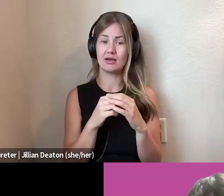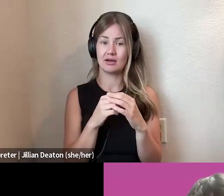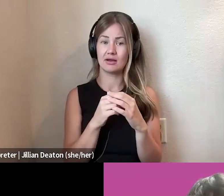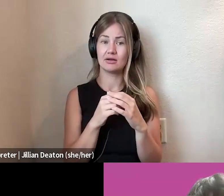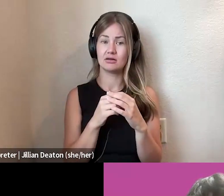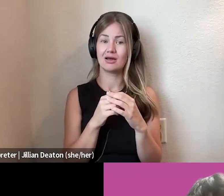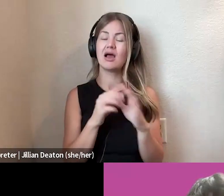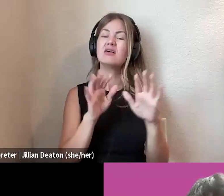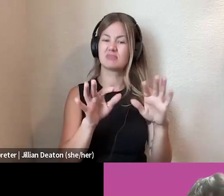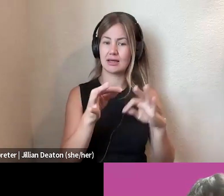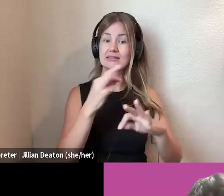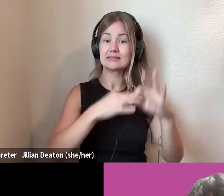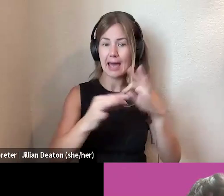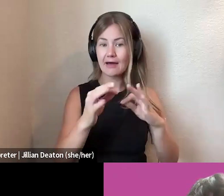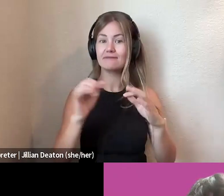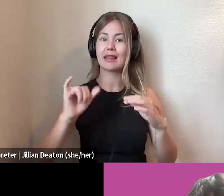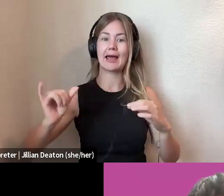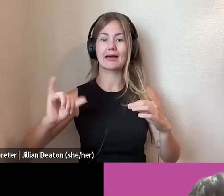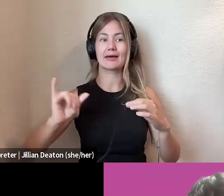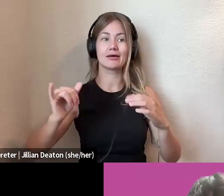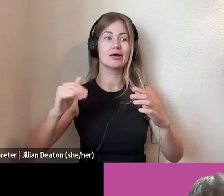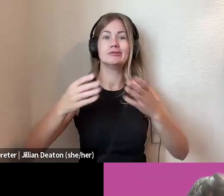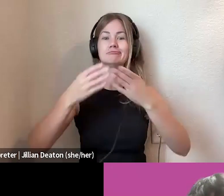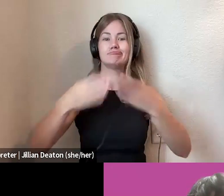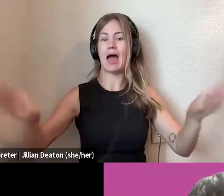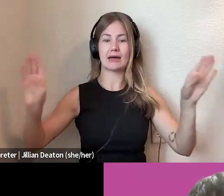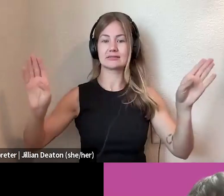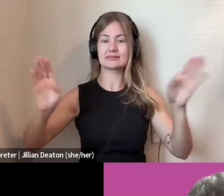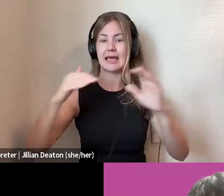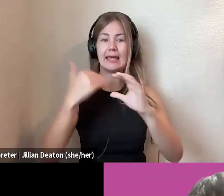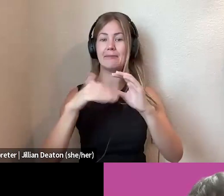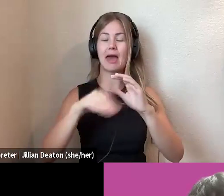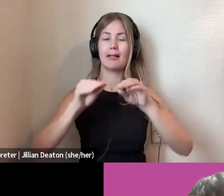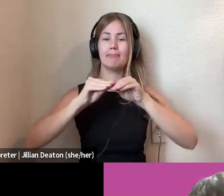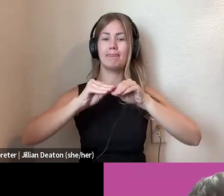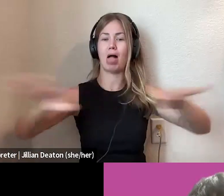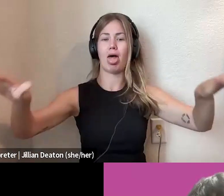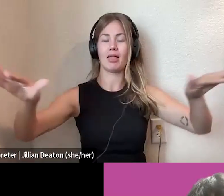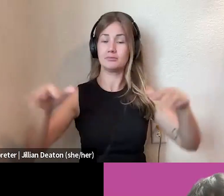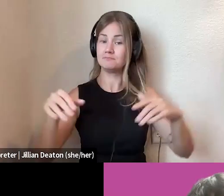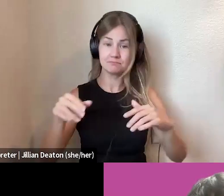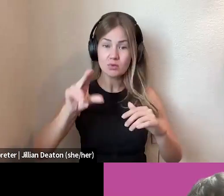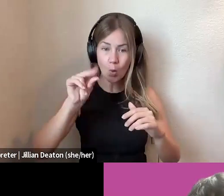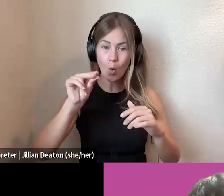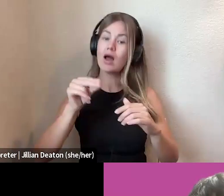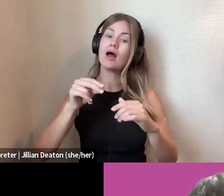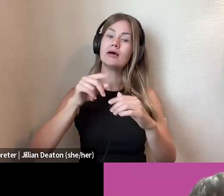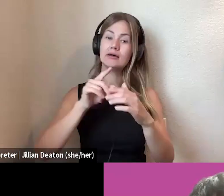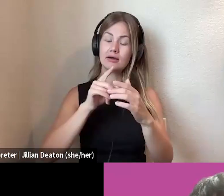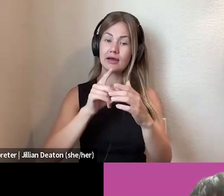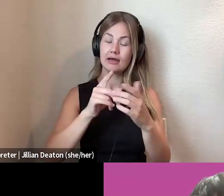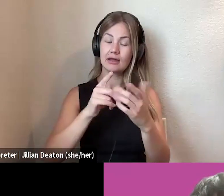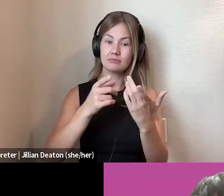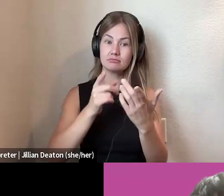as opposed to like a paperless post or an Evite, a direct correspondence that cites specific things